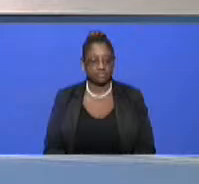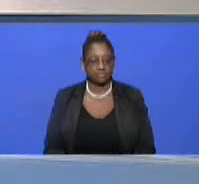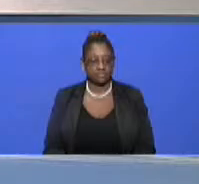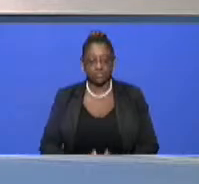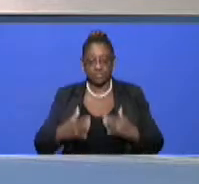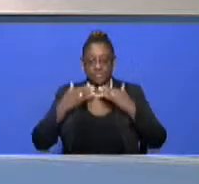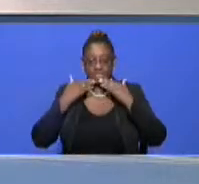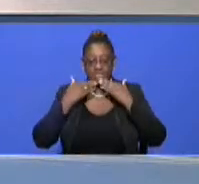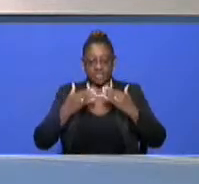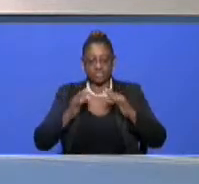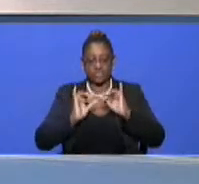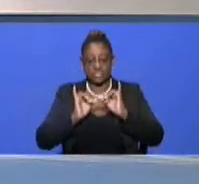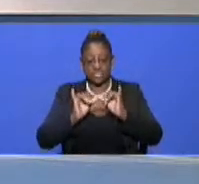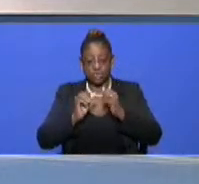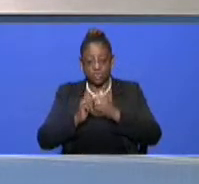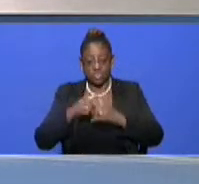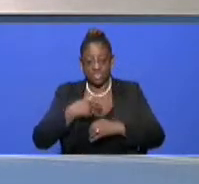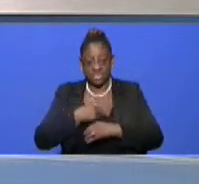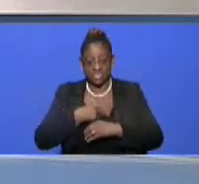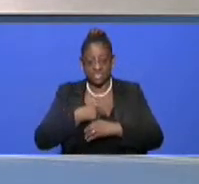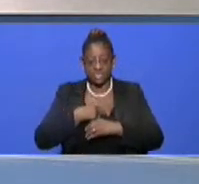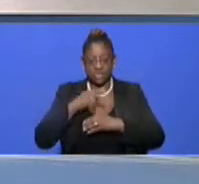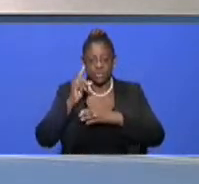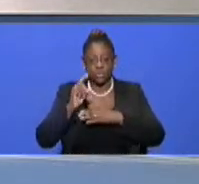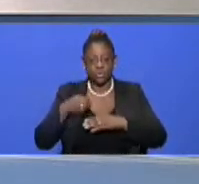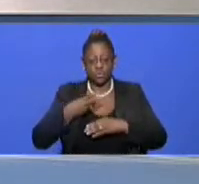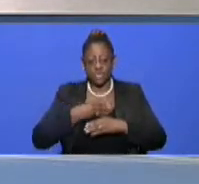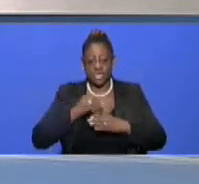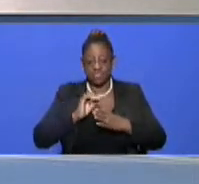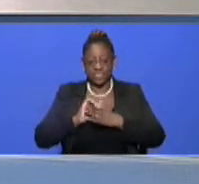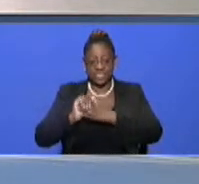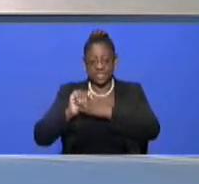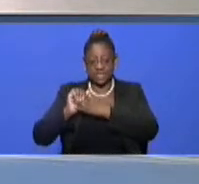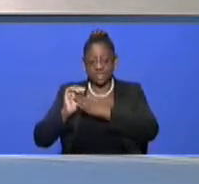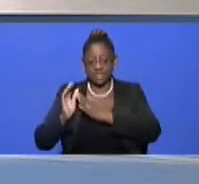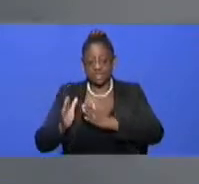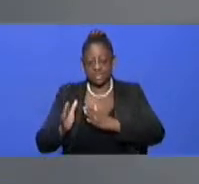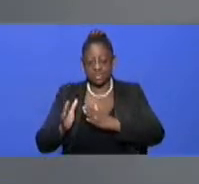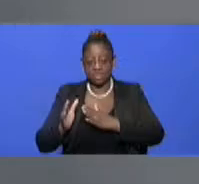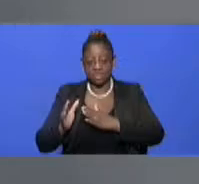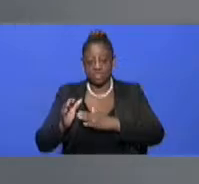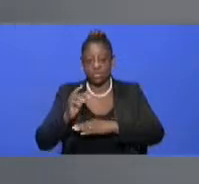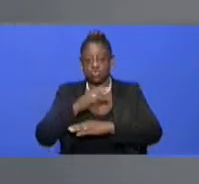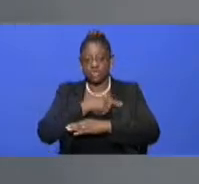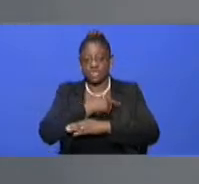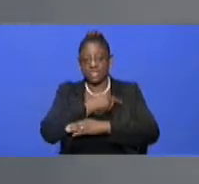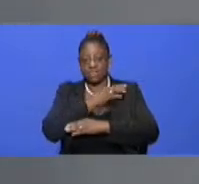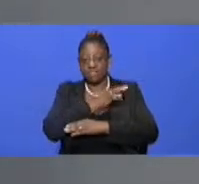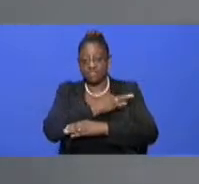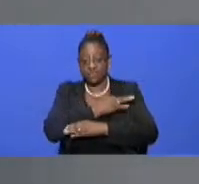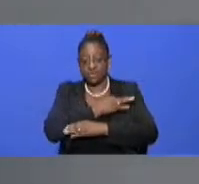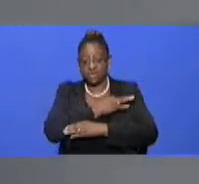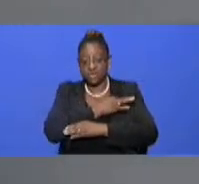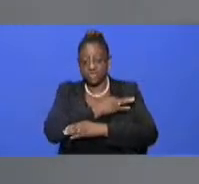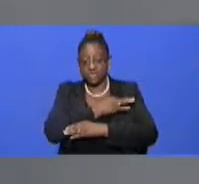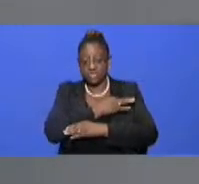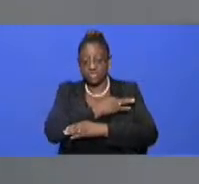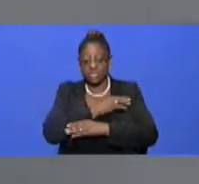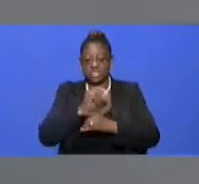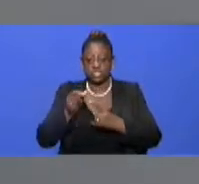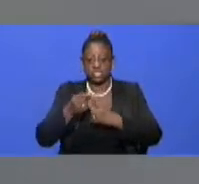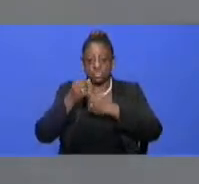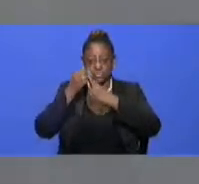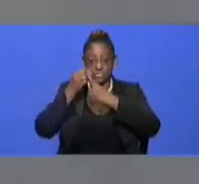Thanks for staying with us. Executive Director of the Bahamas Bureau of Standards and Quality, Dr. Renee Ferguson-Buford, has been